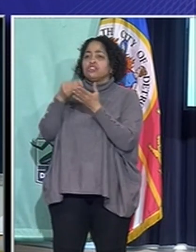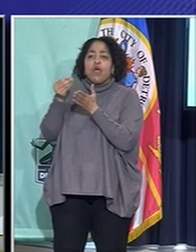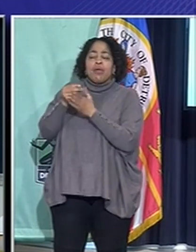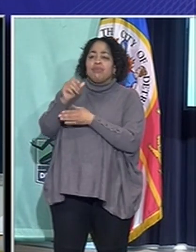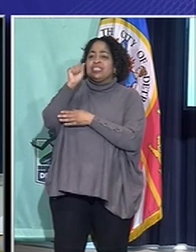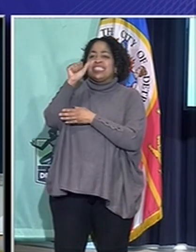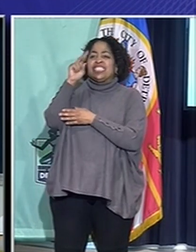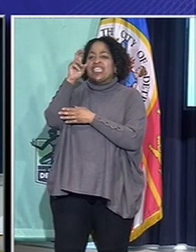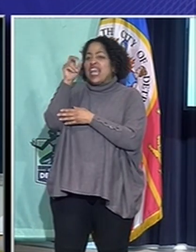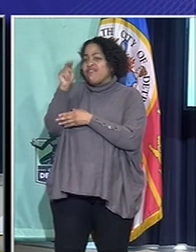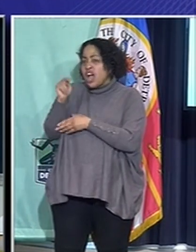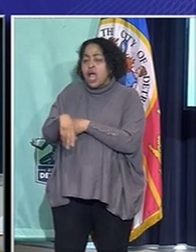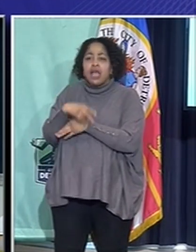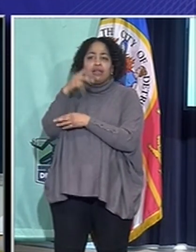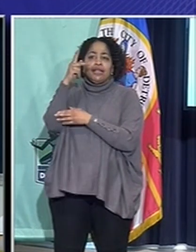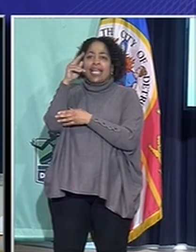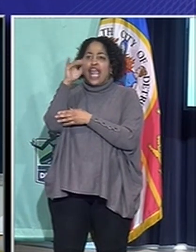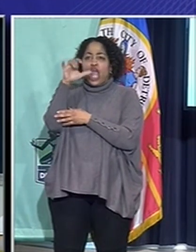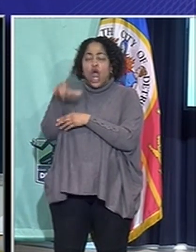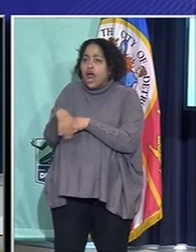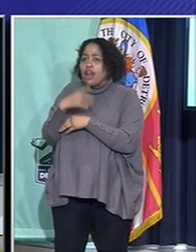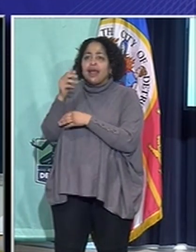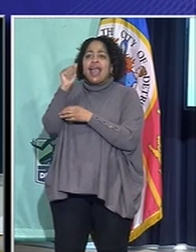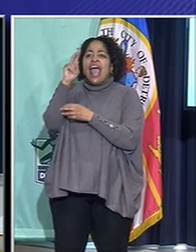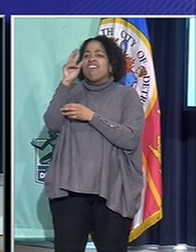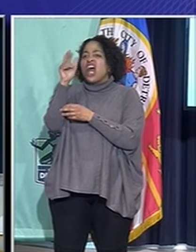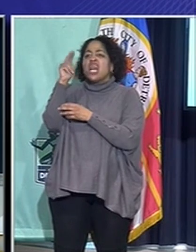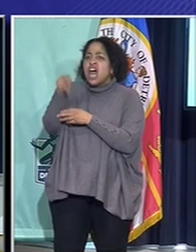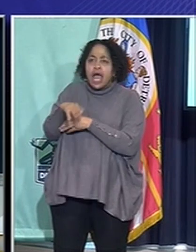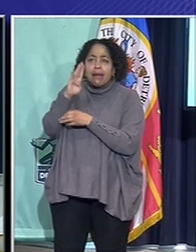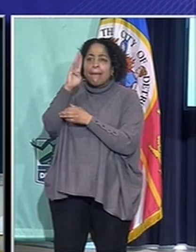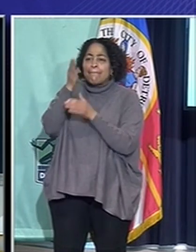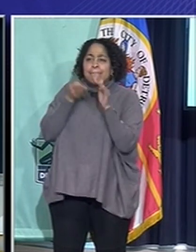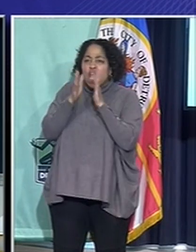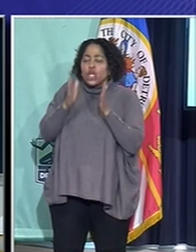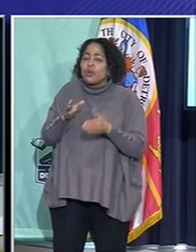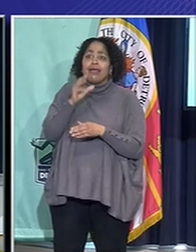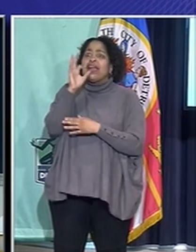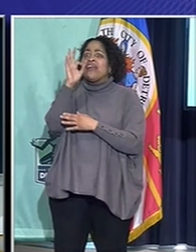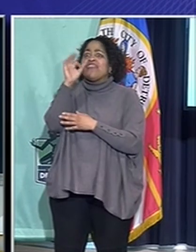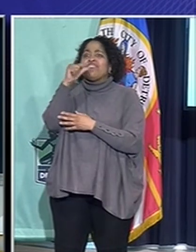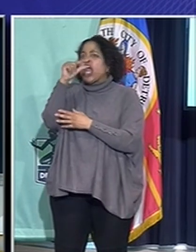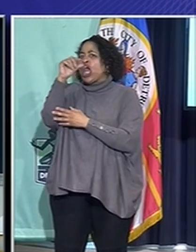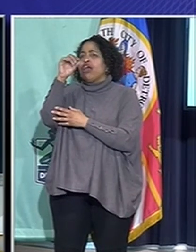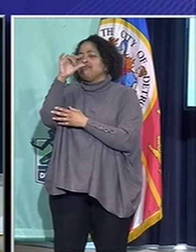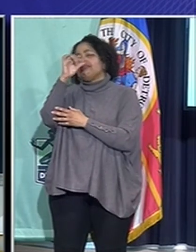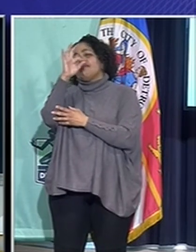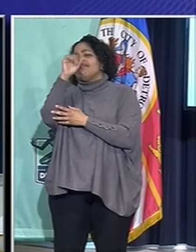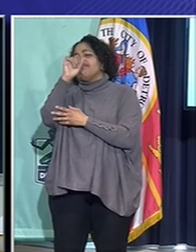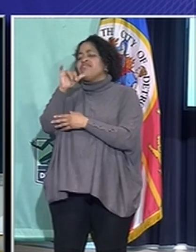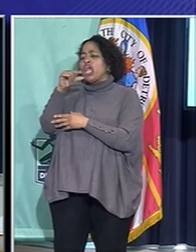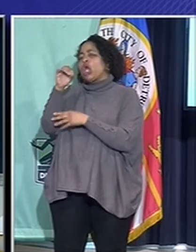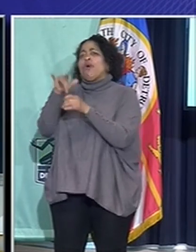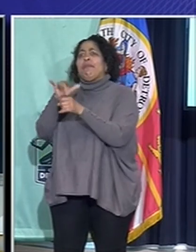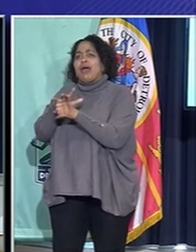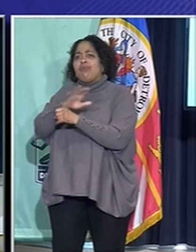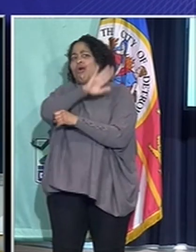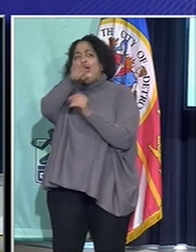Gold, Liberty Food Center, Avalon Bakery, and even Faygo have all been calling and enrolling